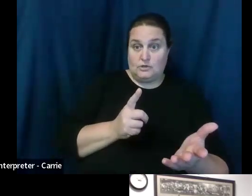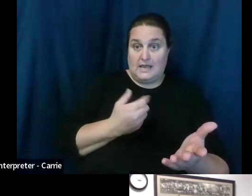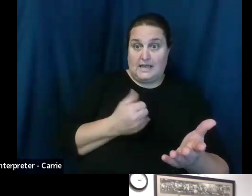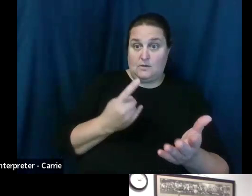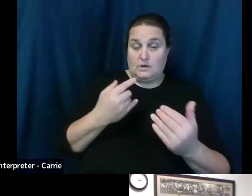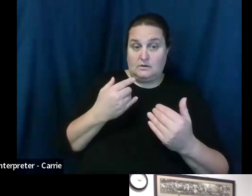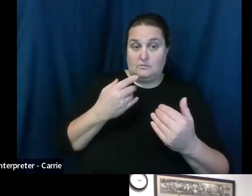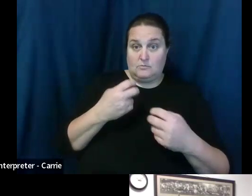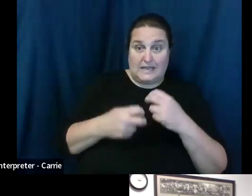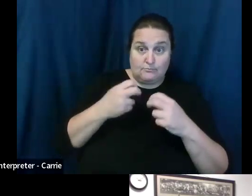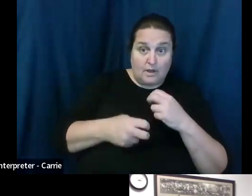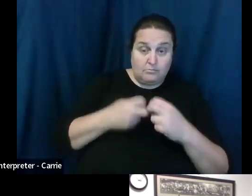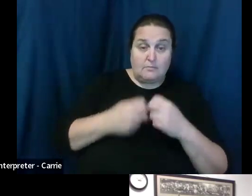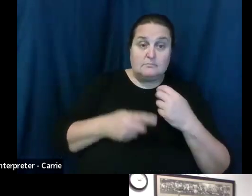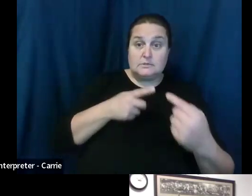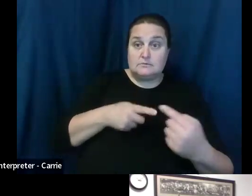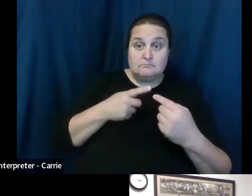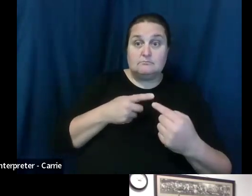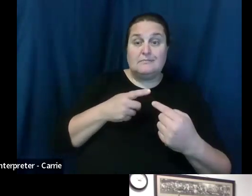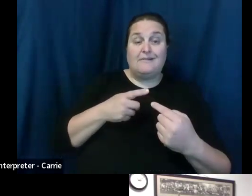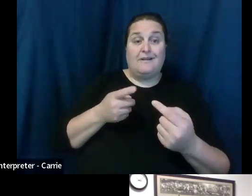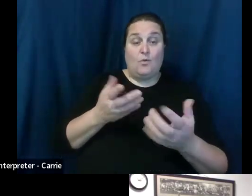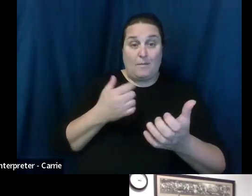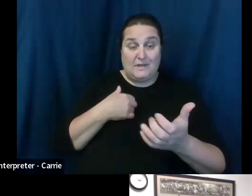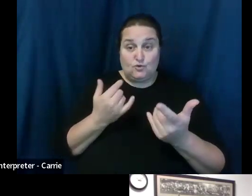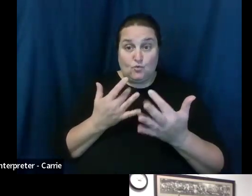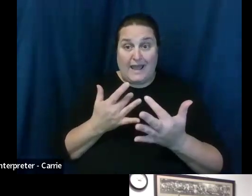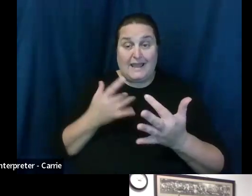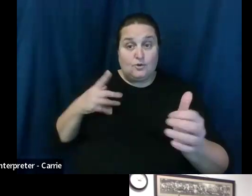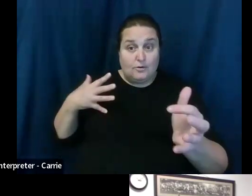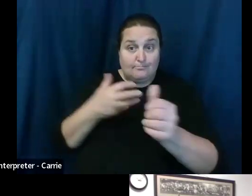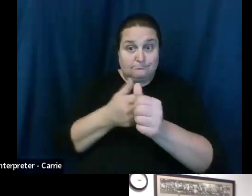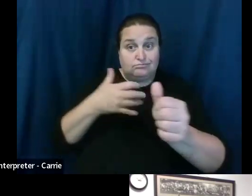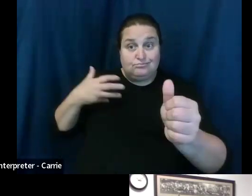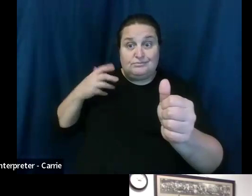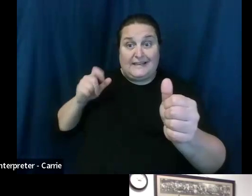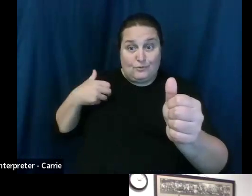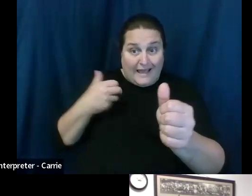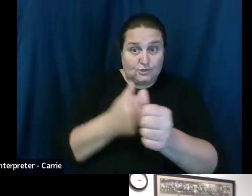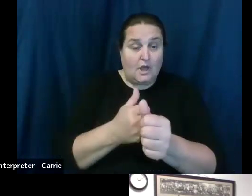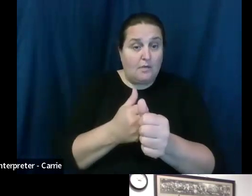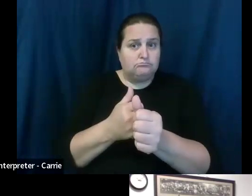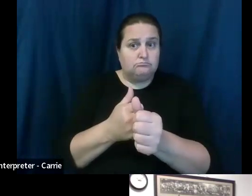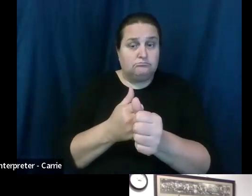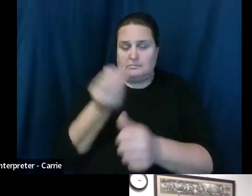any issues, anybody who wants to wait a minute to catch up? Please let me know.